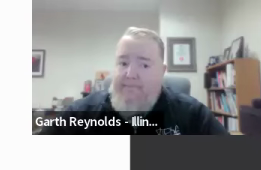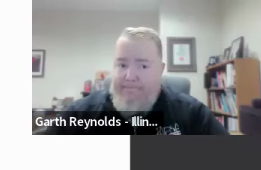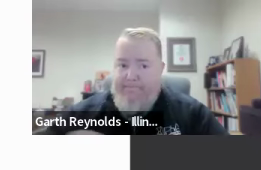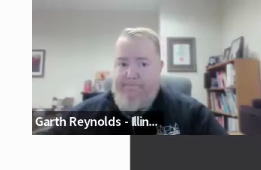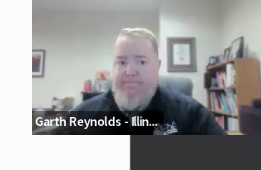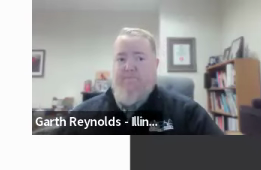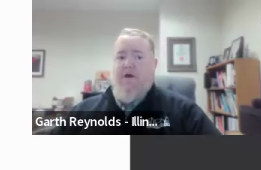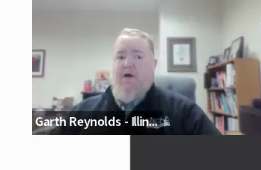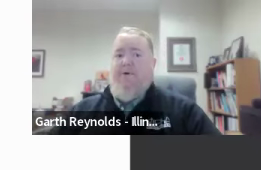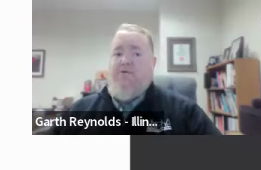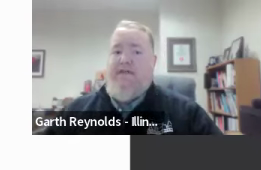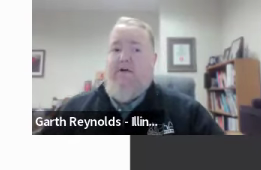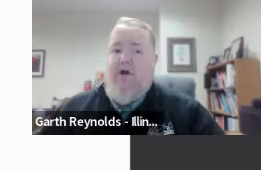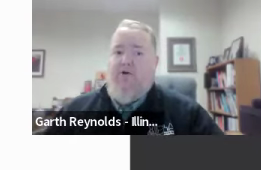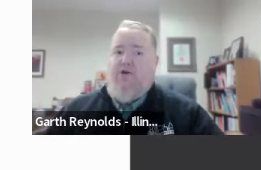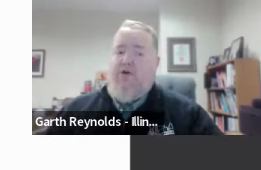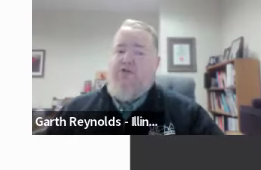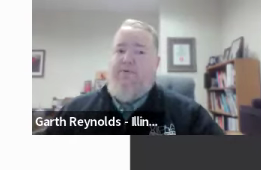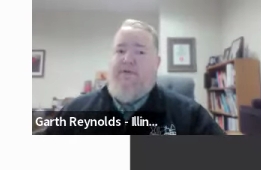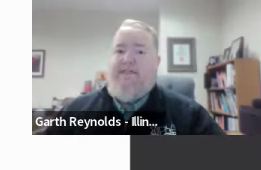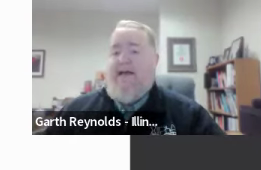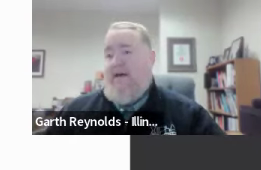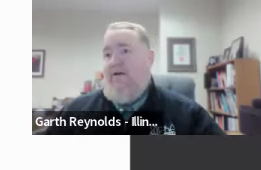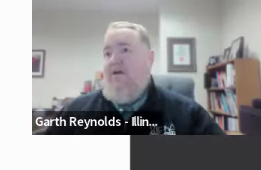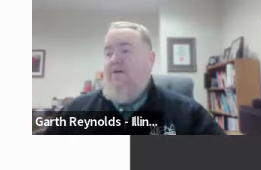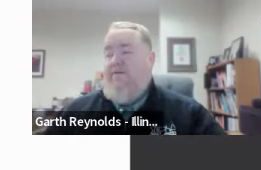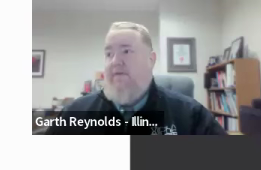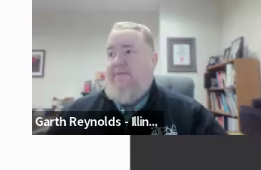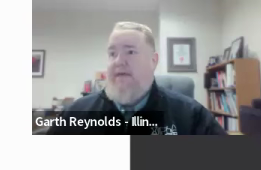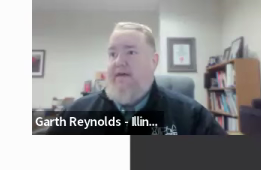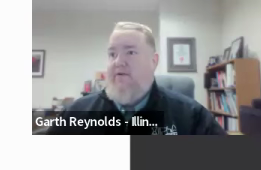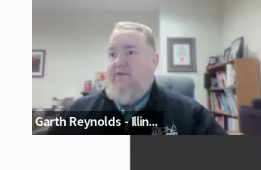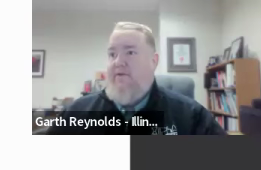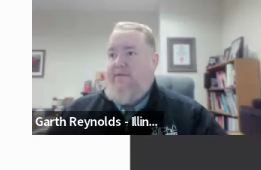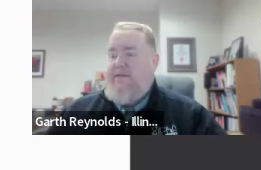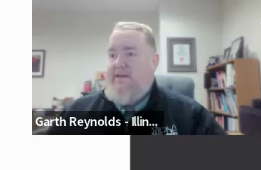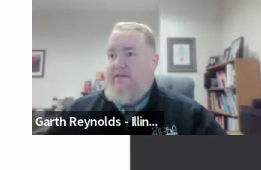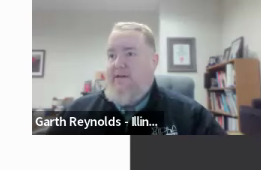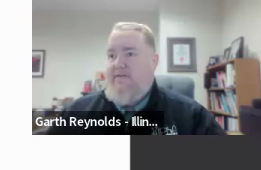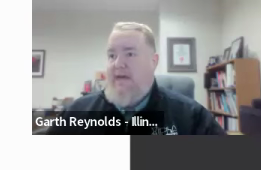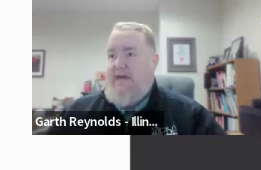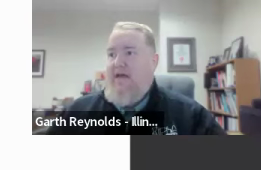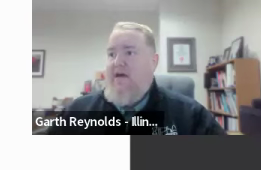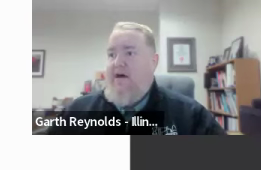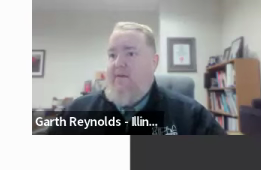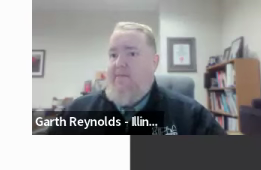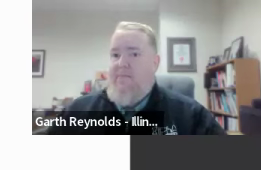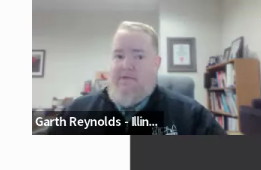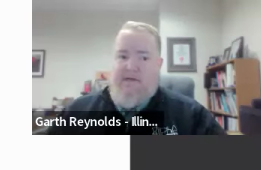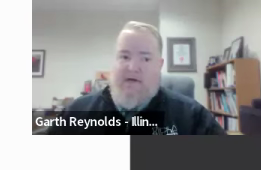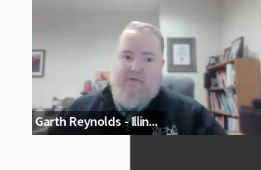sample posts later on, or you can also pull this handout from the Illinois Pharmacy Legislative Day